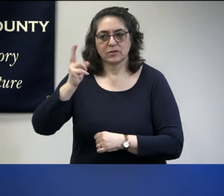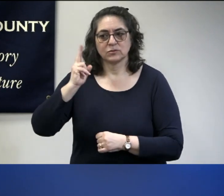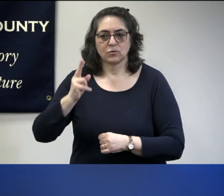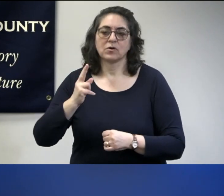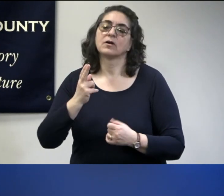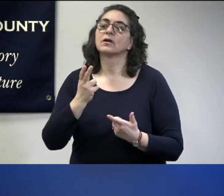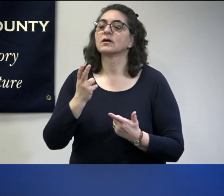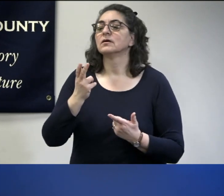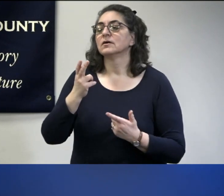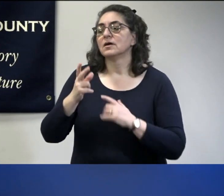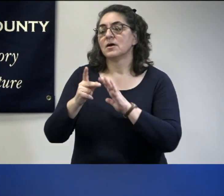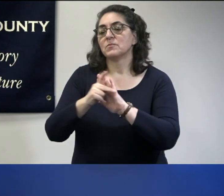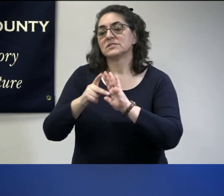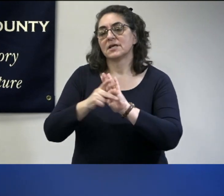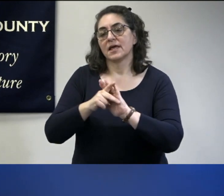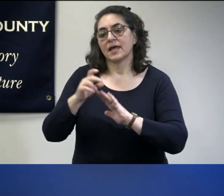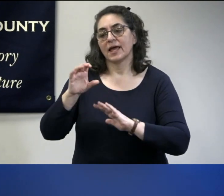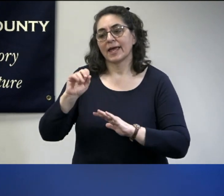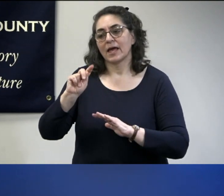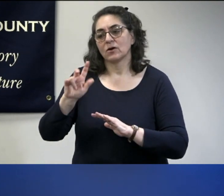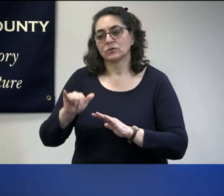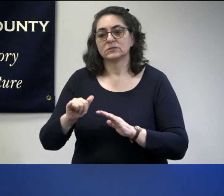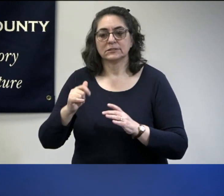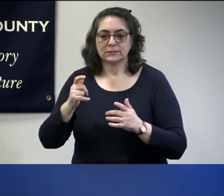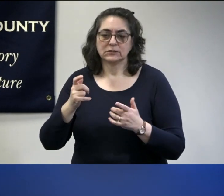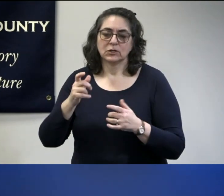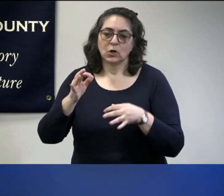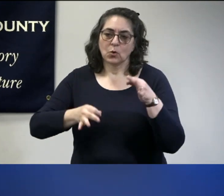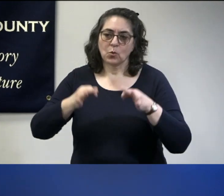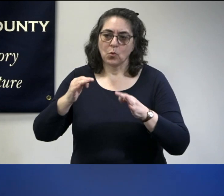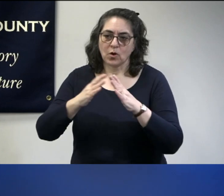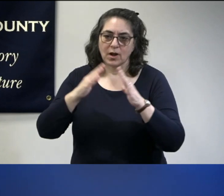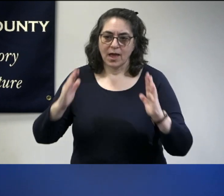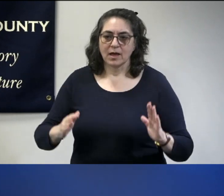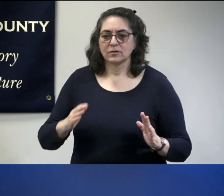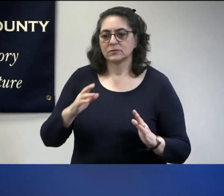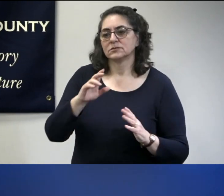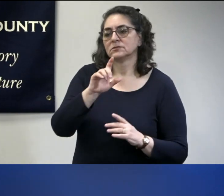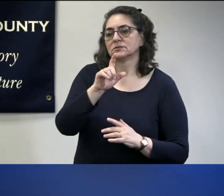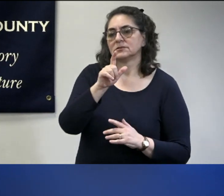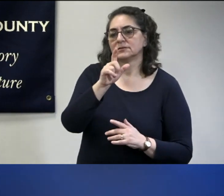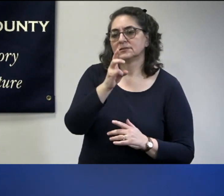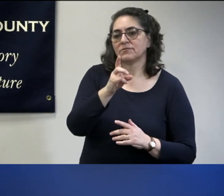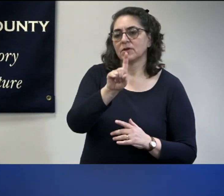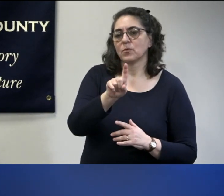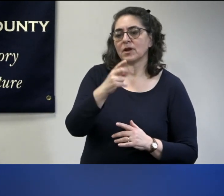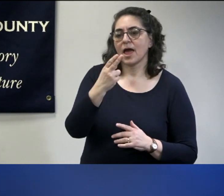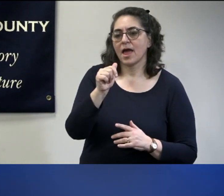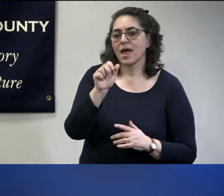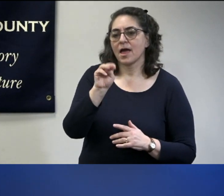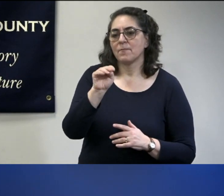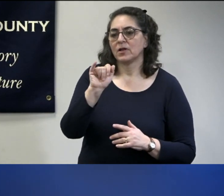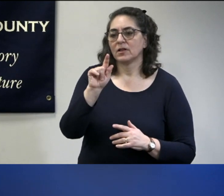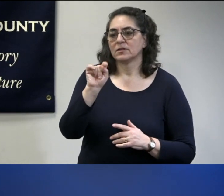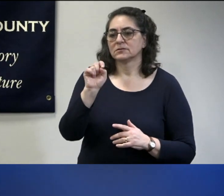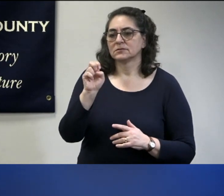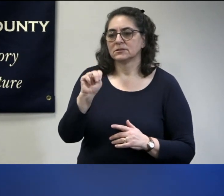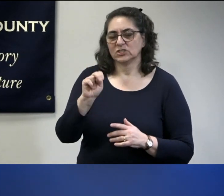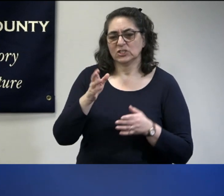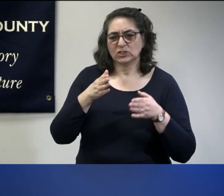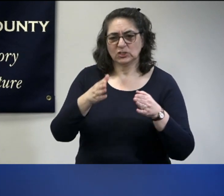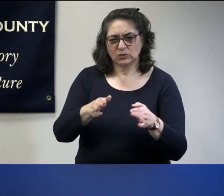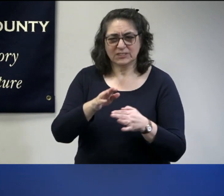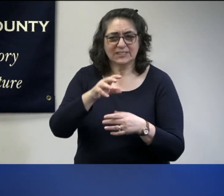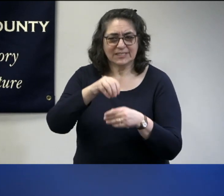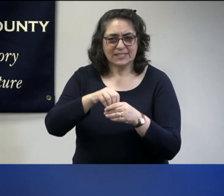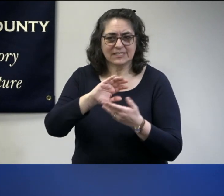County Courthouse, whose address is 71 Hamilton Street in the county of Paterson, the city of Paterson, New Jersey. The